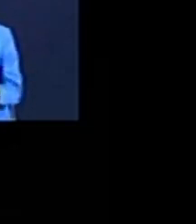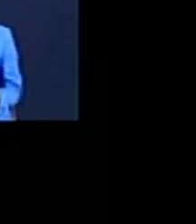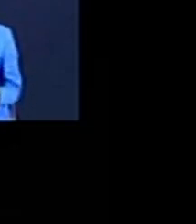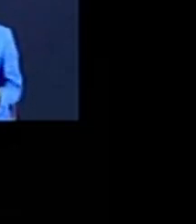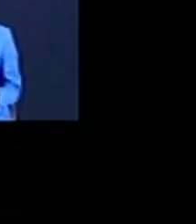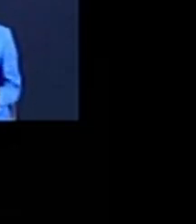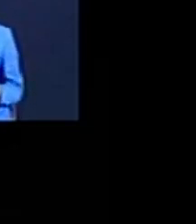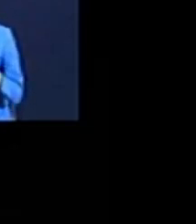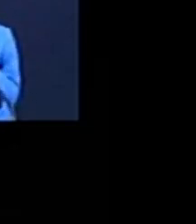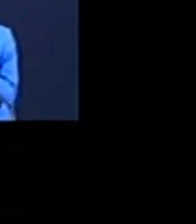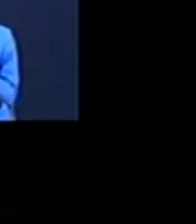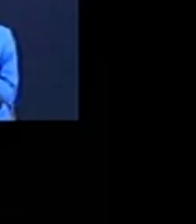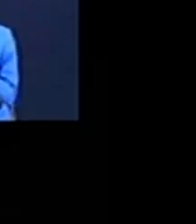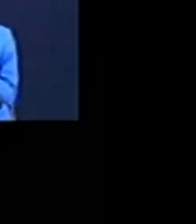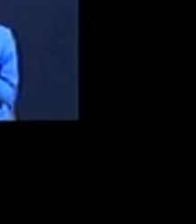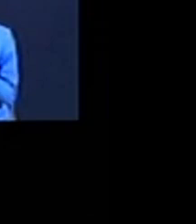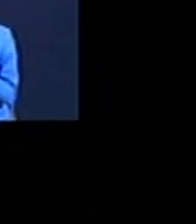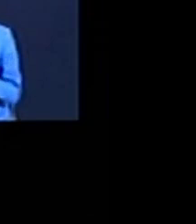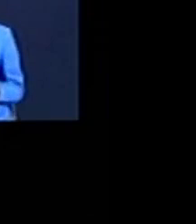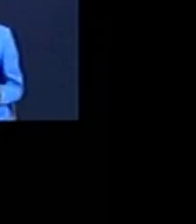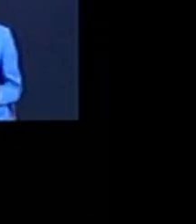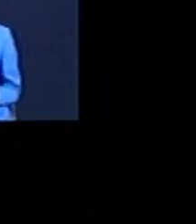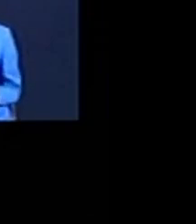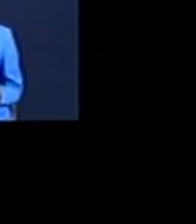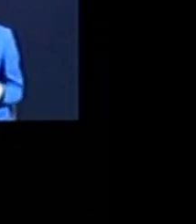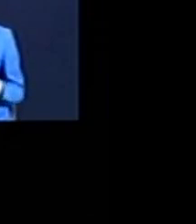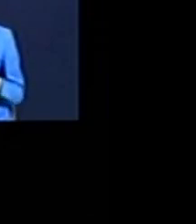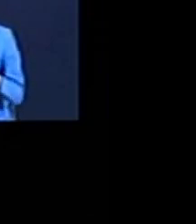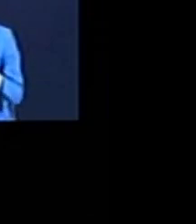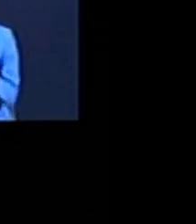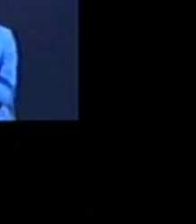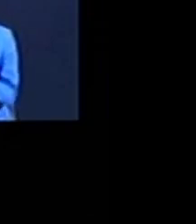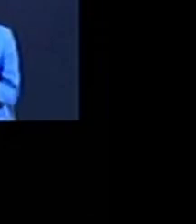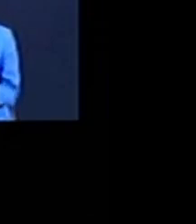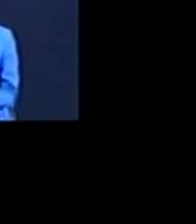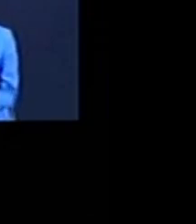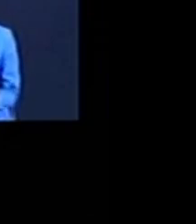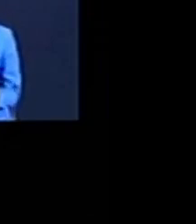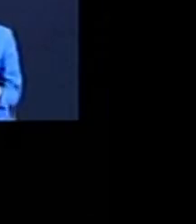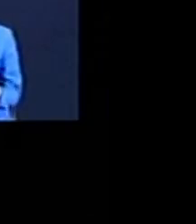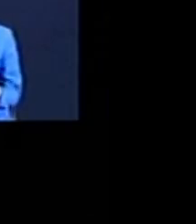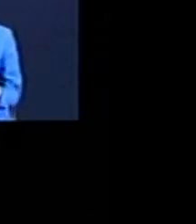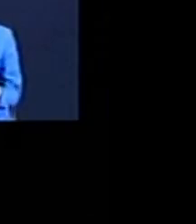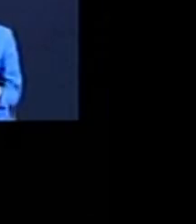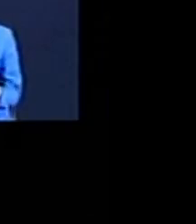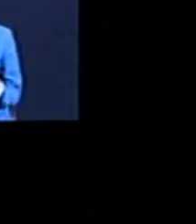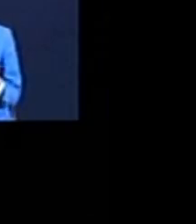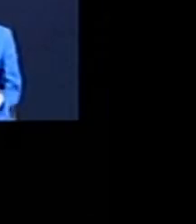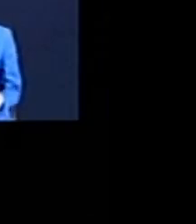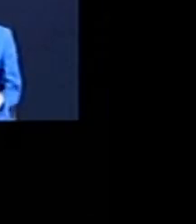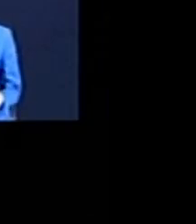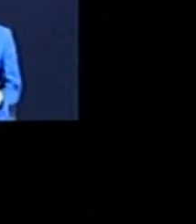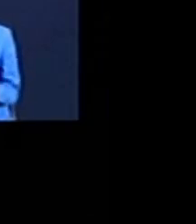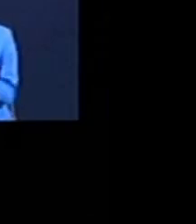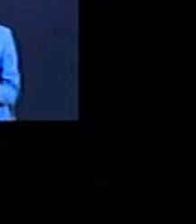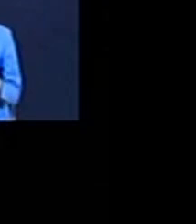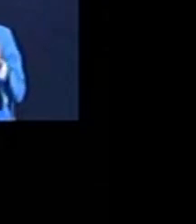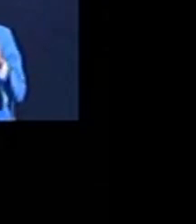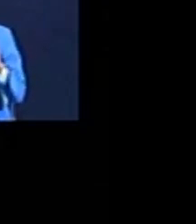pray. We'll continue with the reading now. Micah Chapter